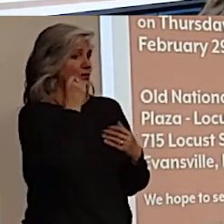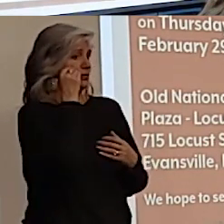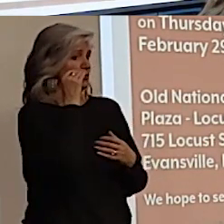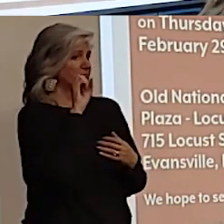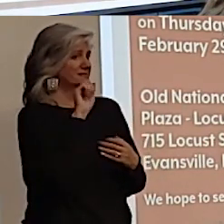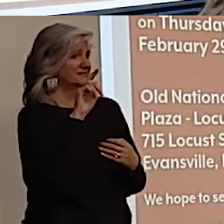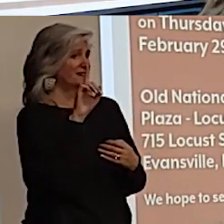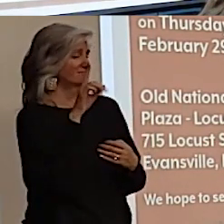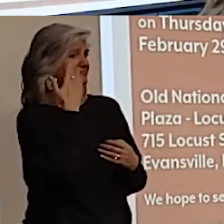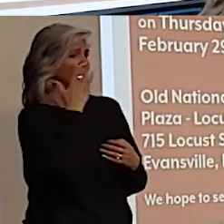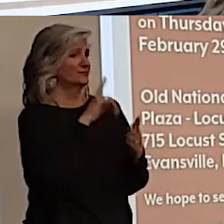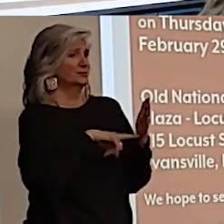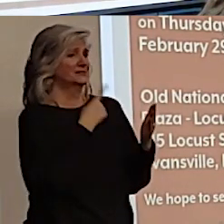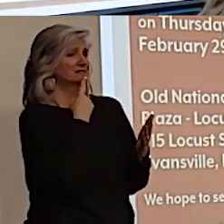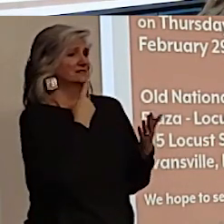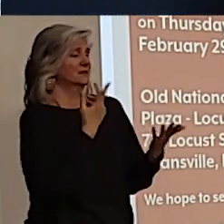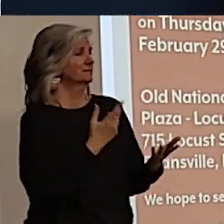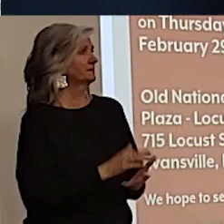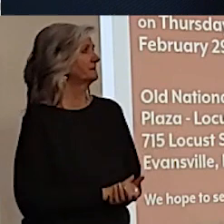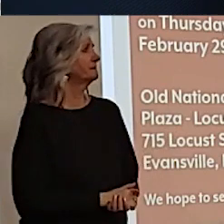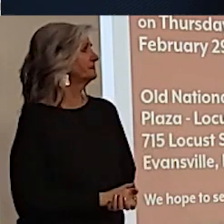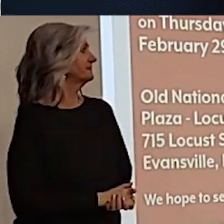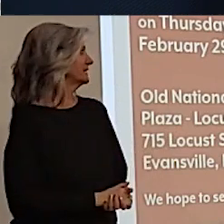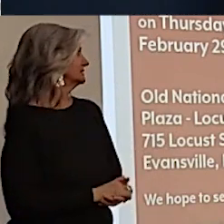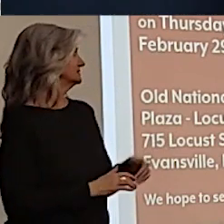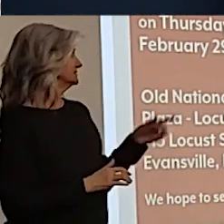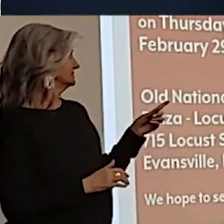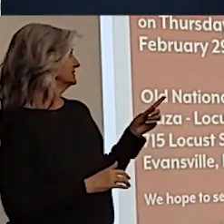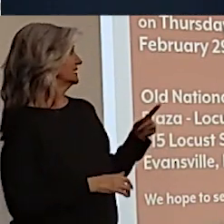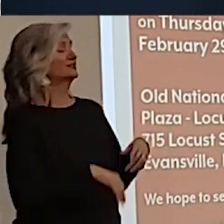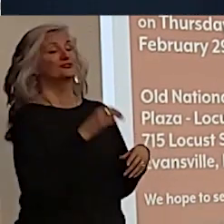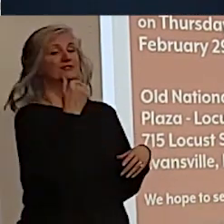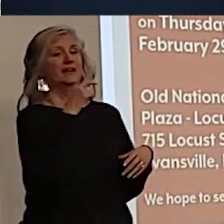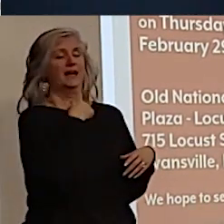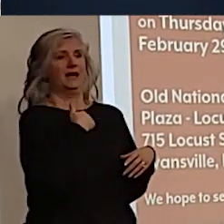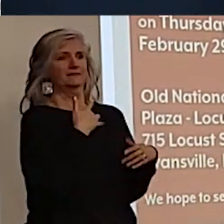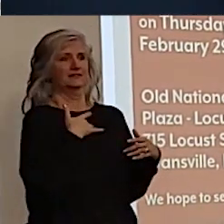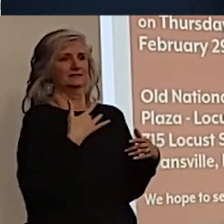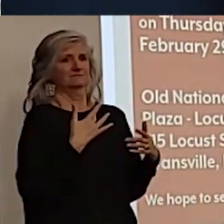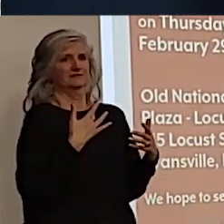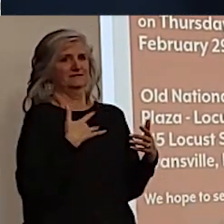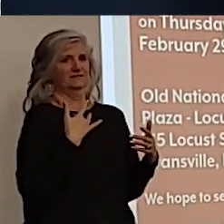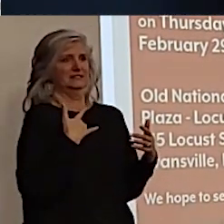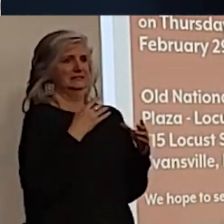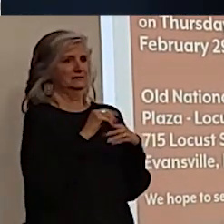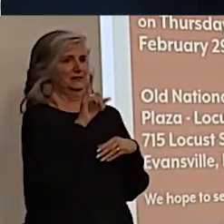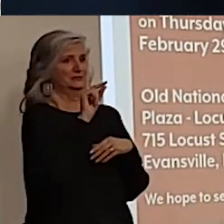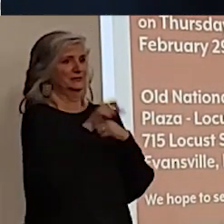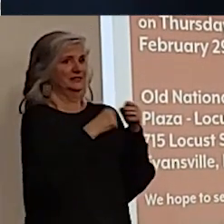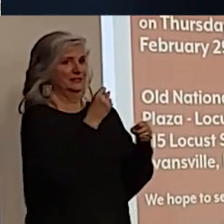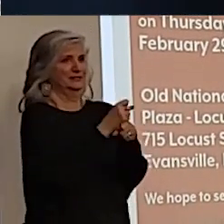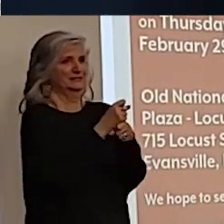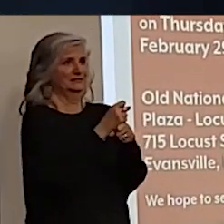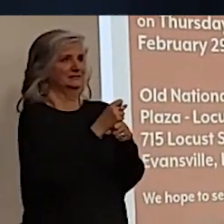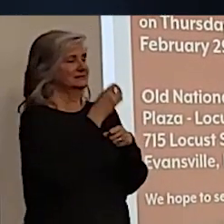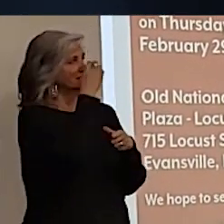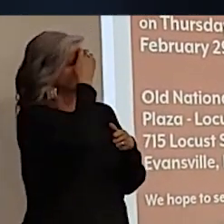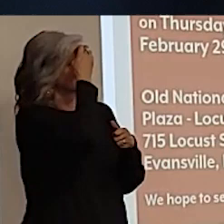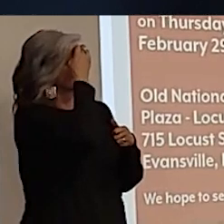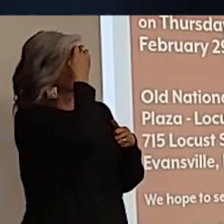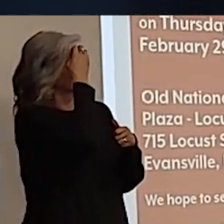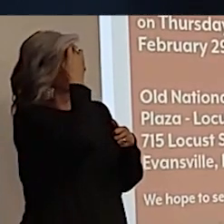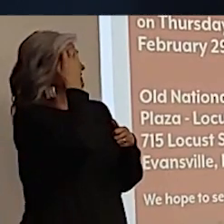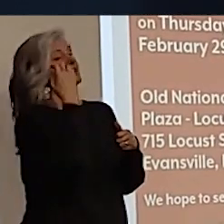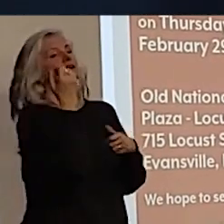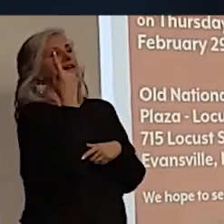I don't know what to say. Well, I'll just go. I've been to a lot of field hearings in my 20 years, and